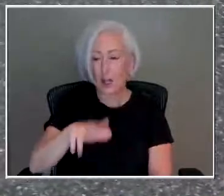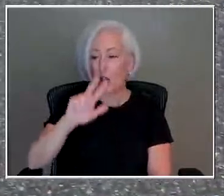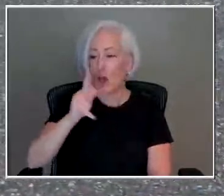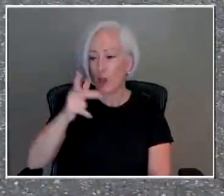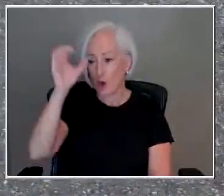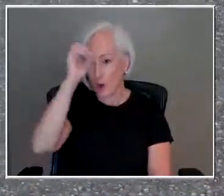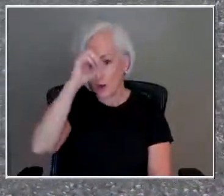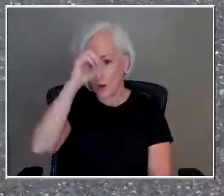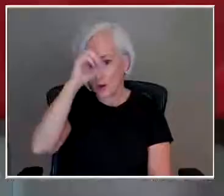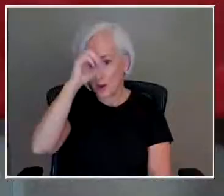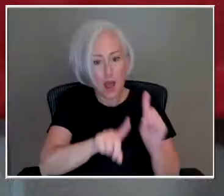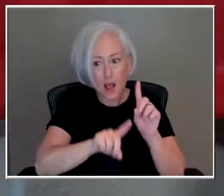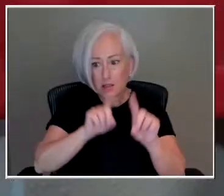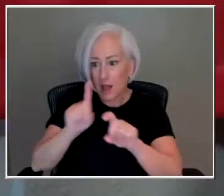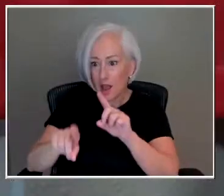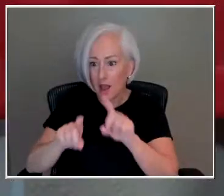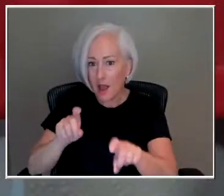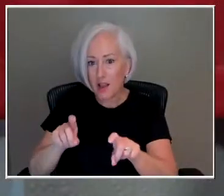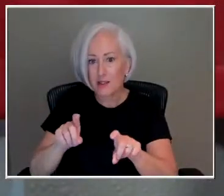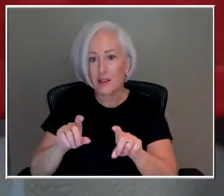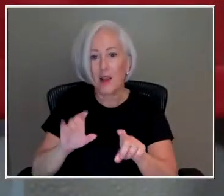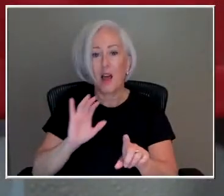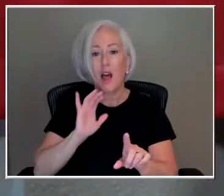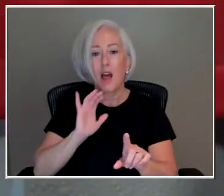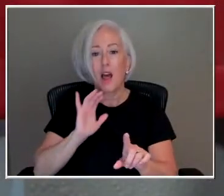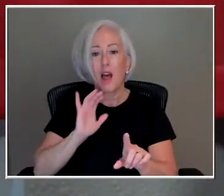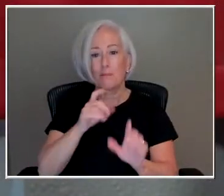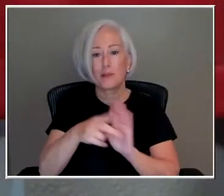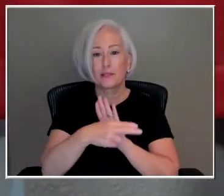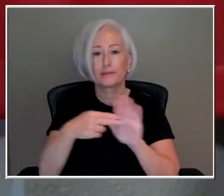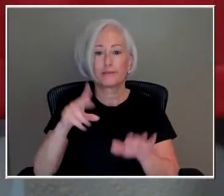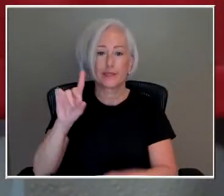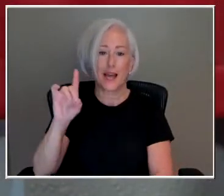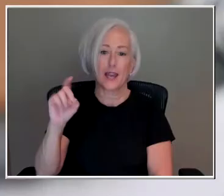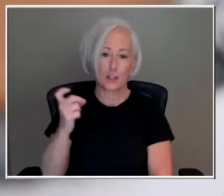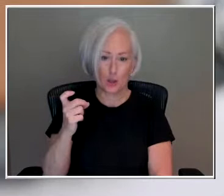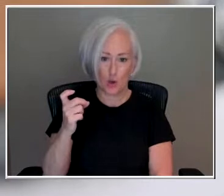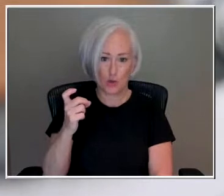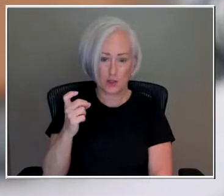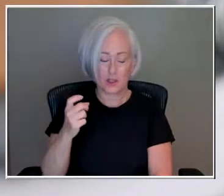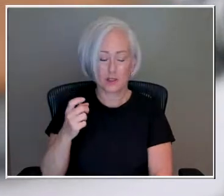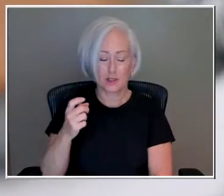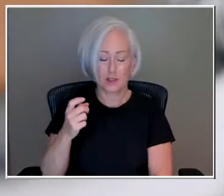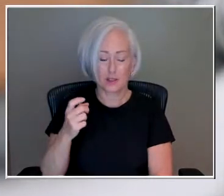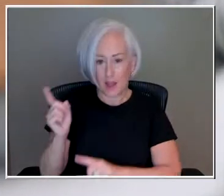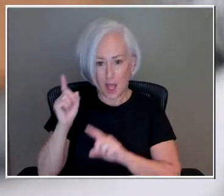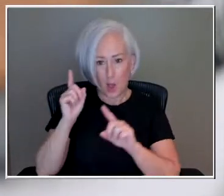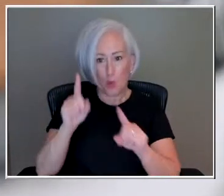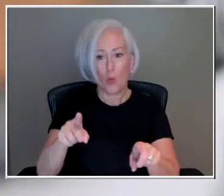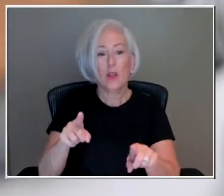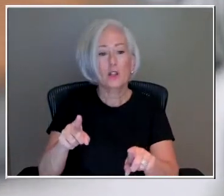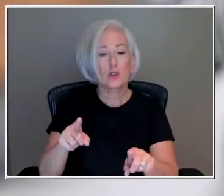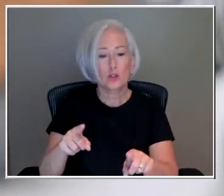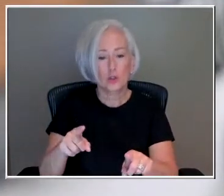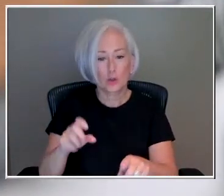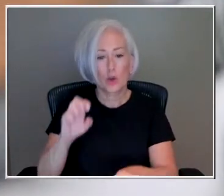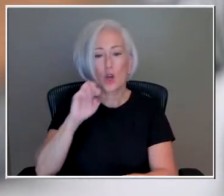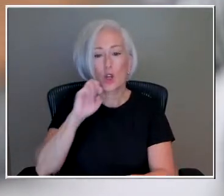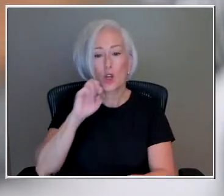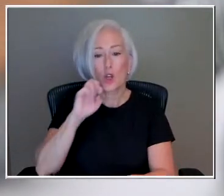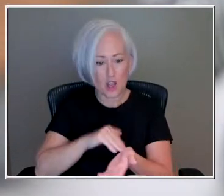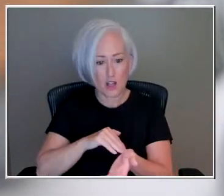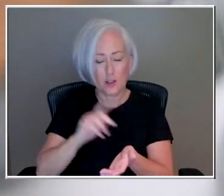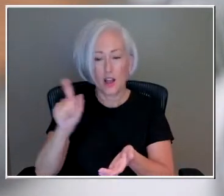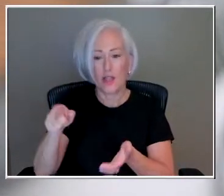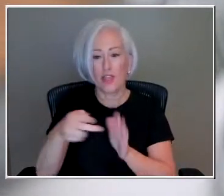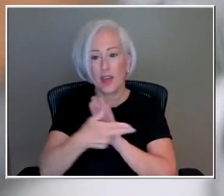was misdiagnosed. I went to neurologists there, and they diagnosed it